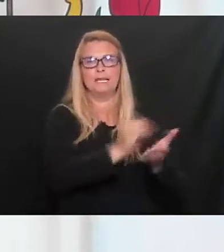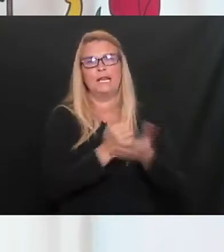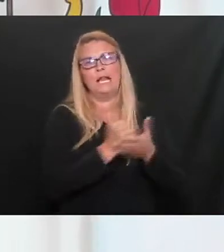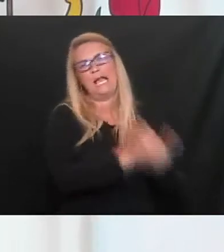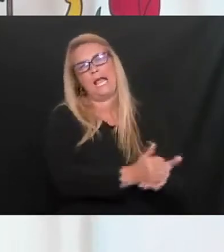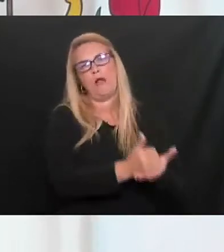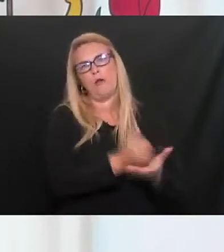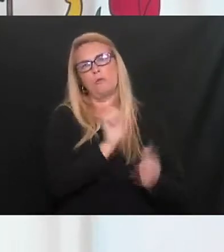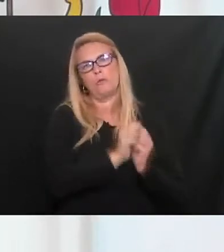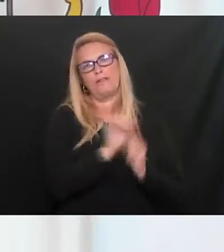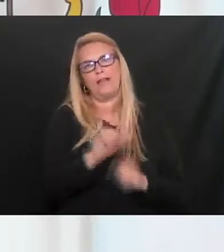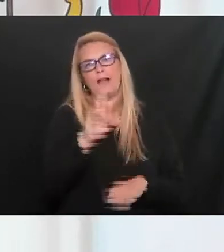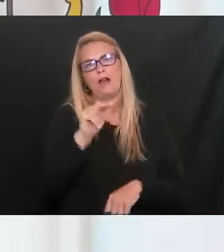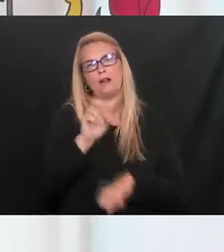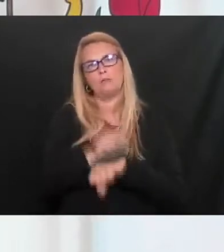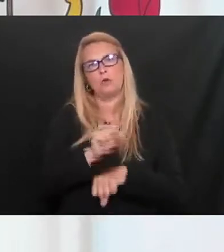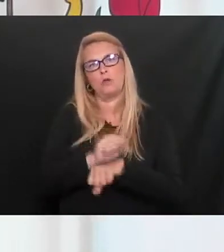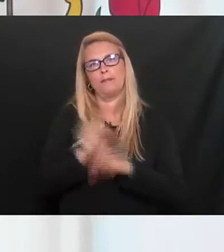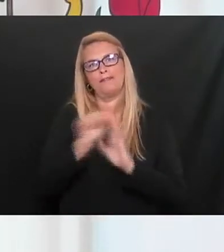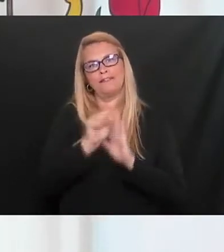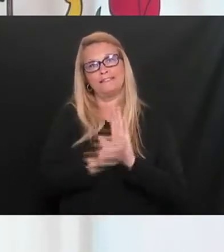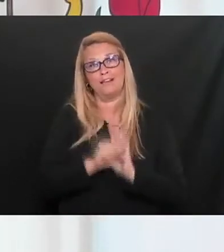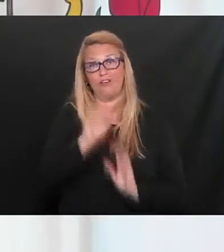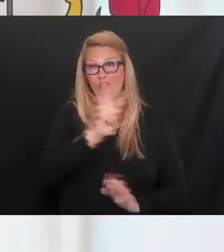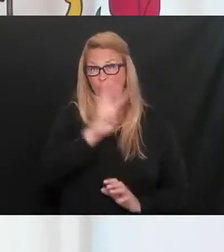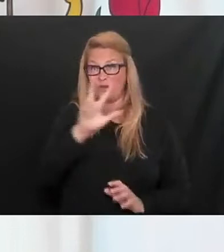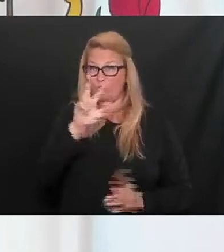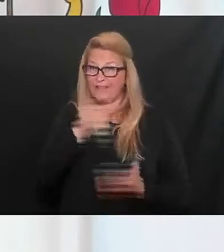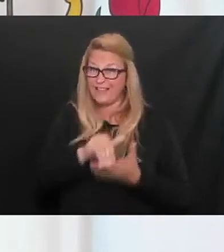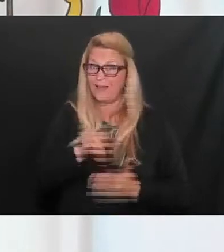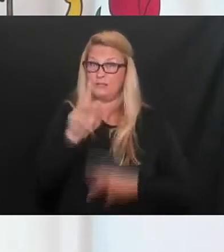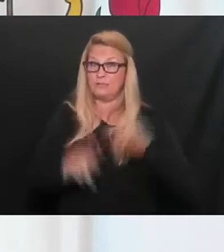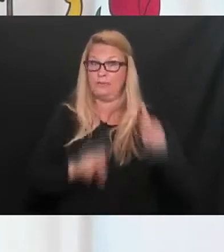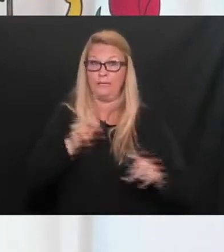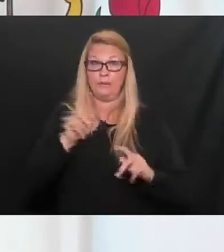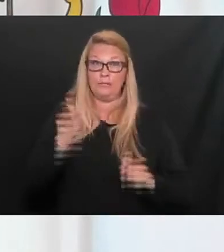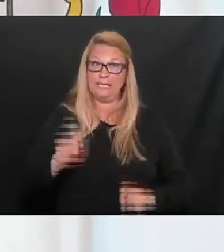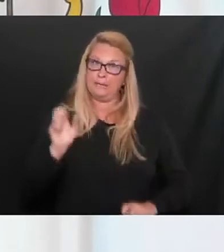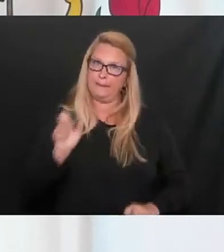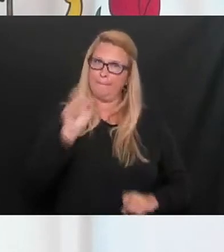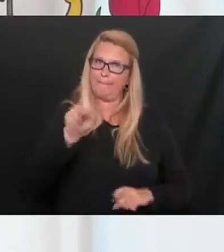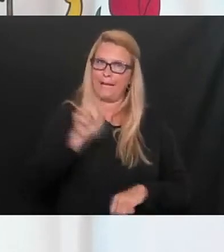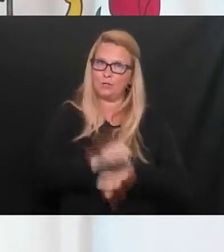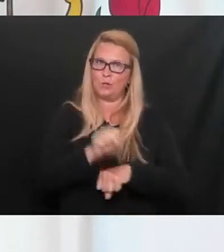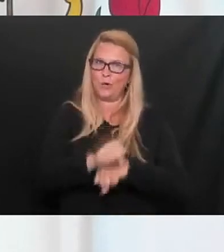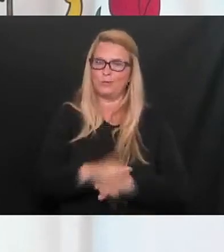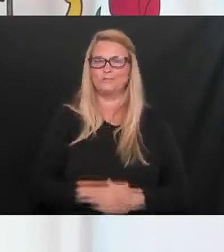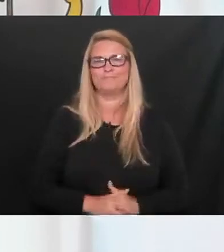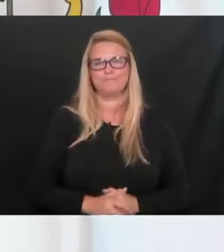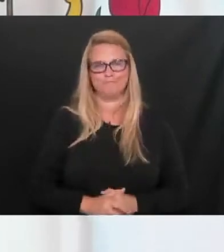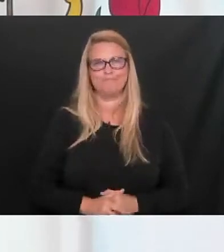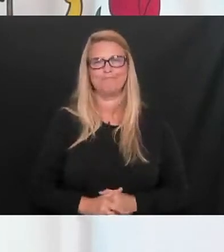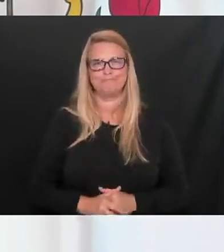this unemployment stuff in our state. We've got 43,000 folks. We want them all back to work. We need them.